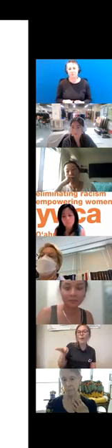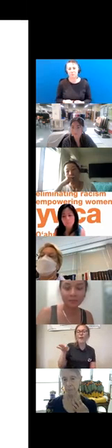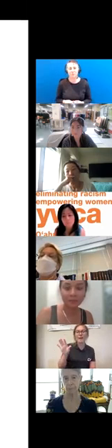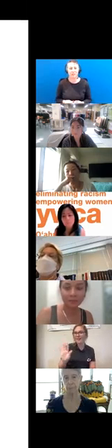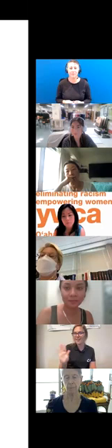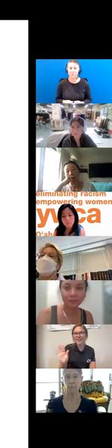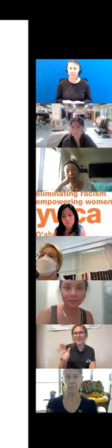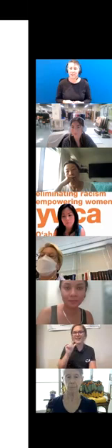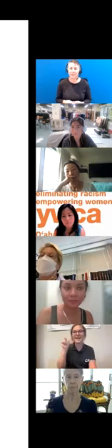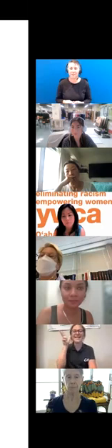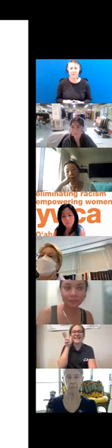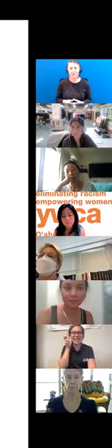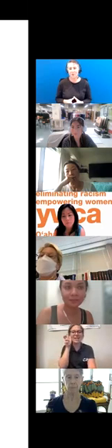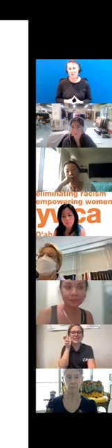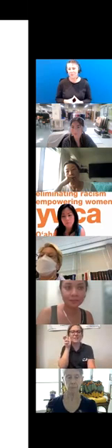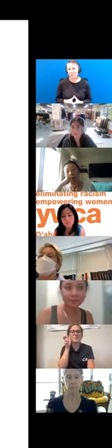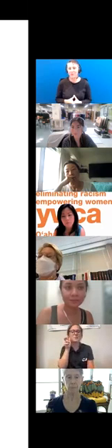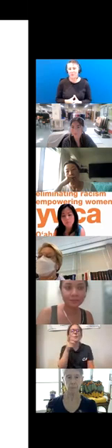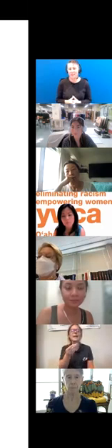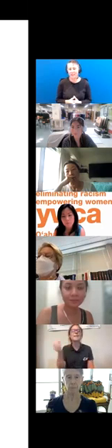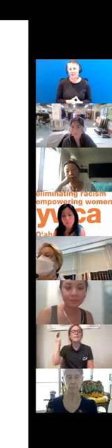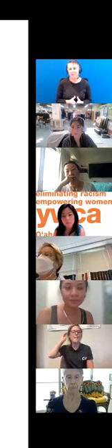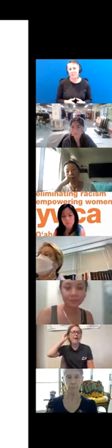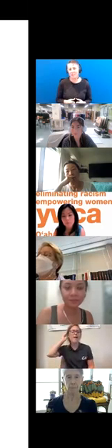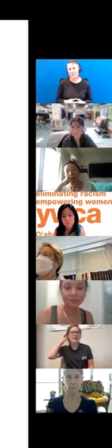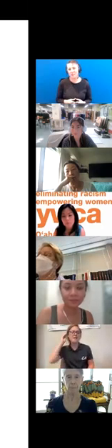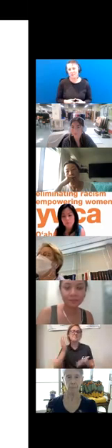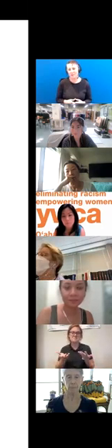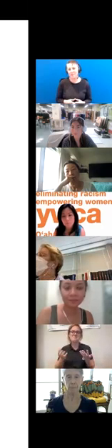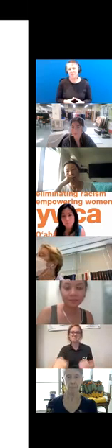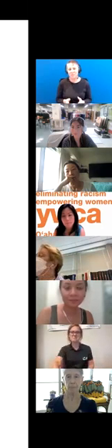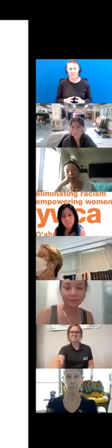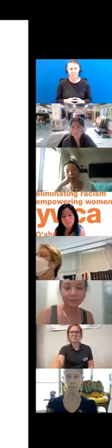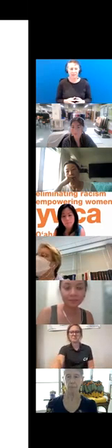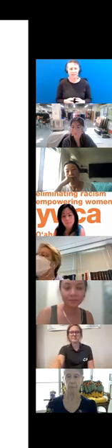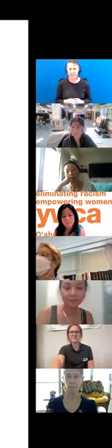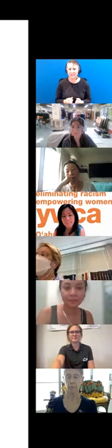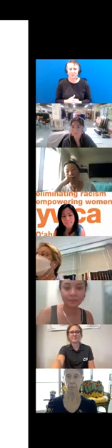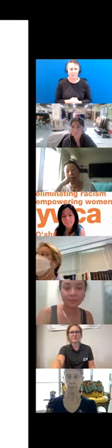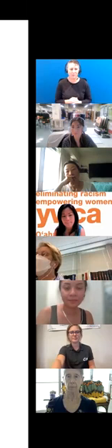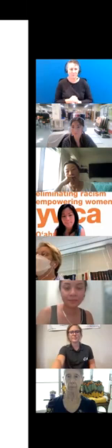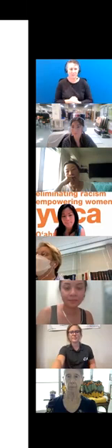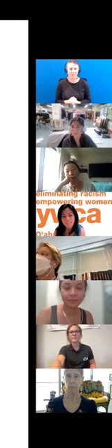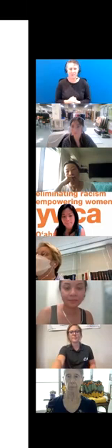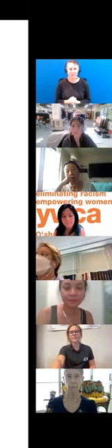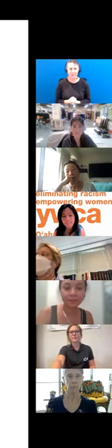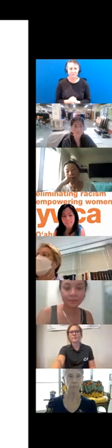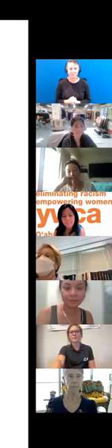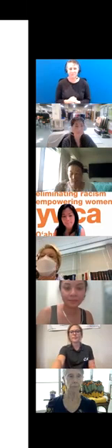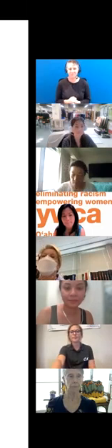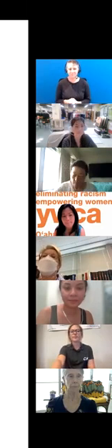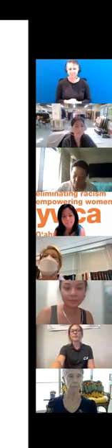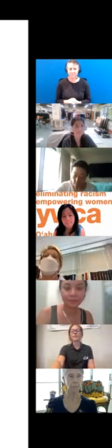to assume that I'm ignoring them or rude, and it's just that I don't hear them. So just keep that number one in the back of your